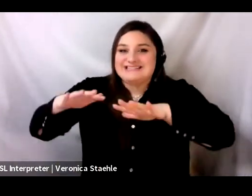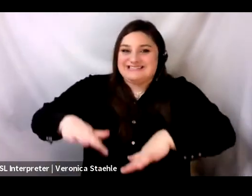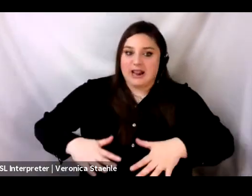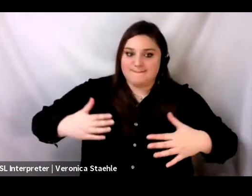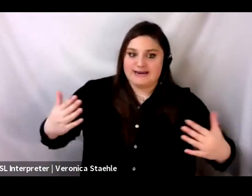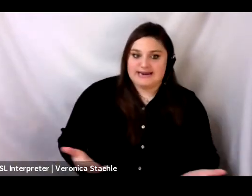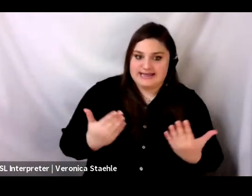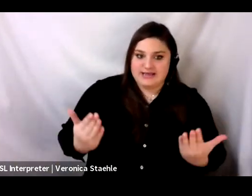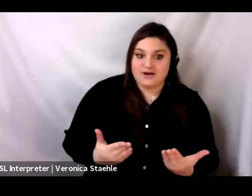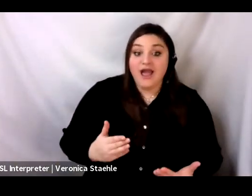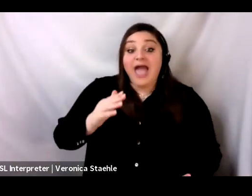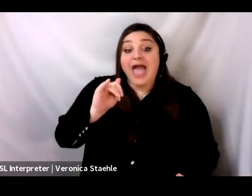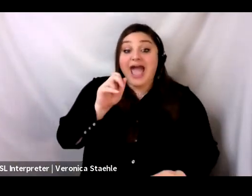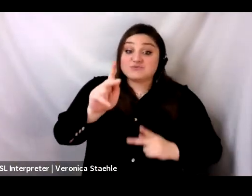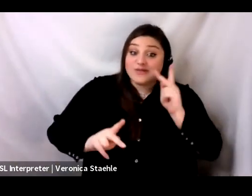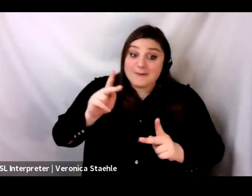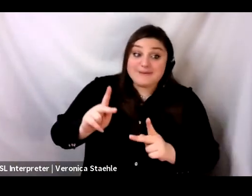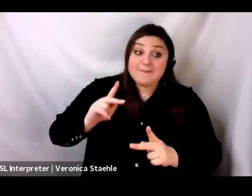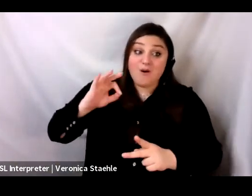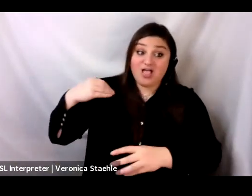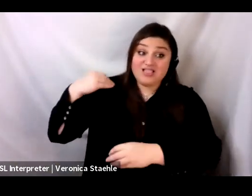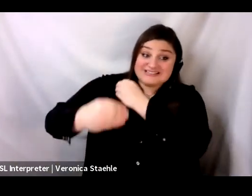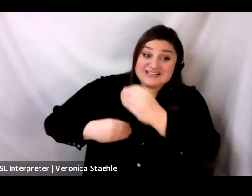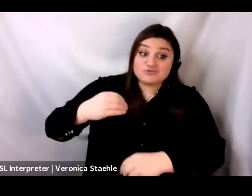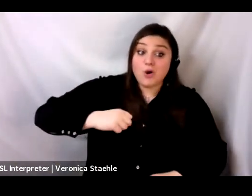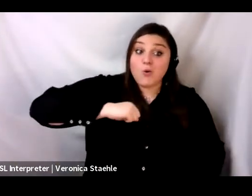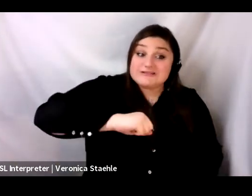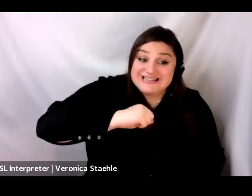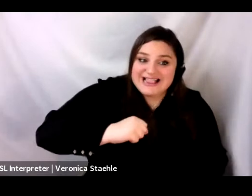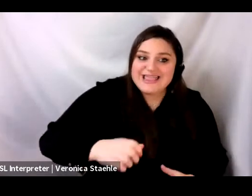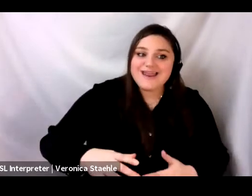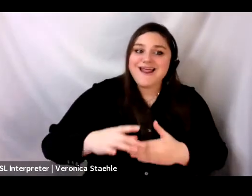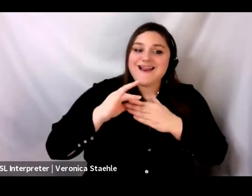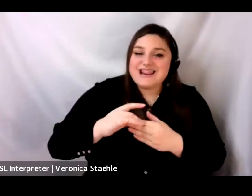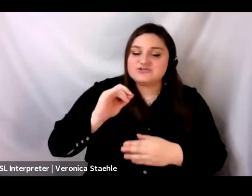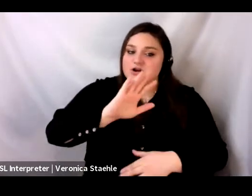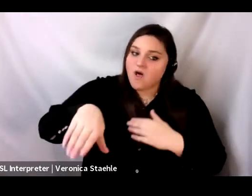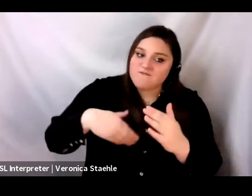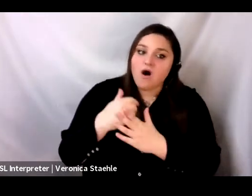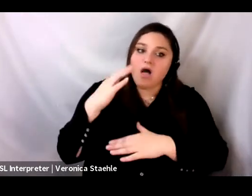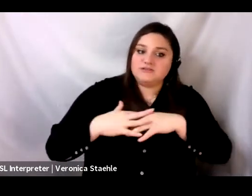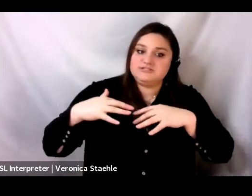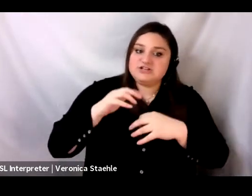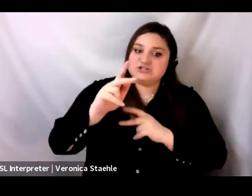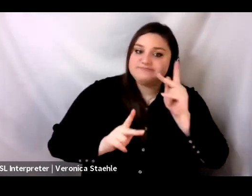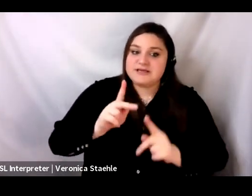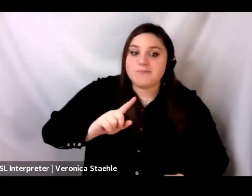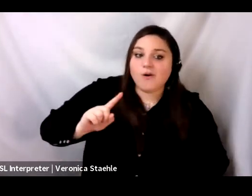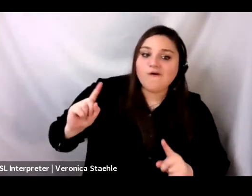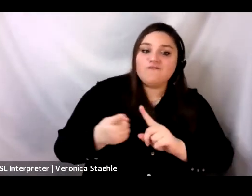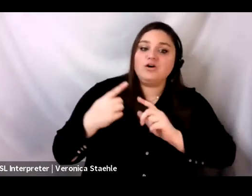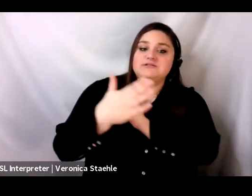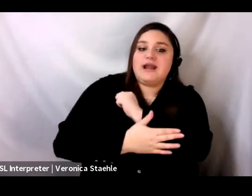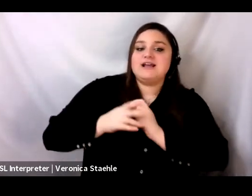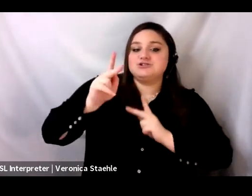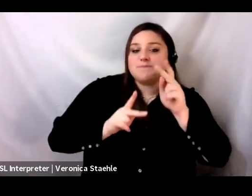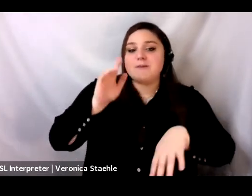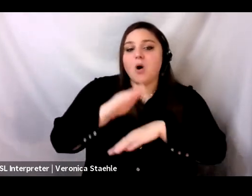Indigenous and First Nations peoples on Turtle Island that have led to our presence and livelihood in New York City today.